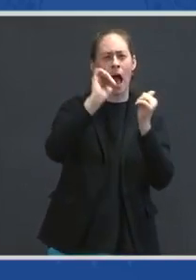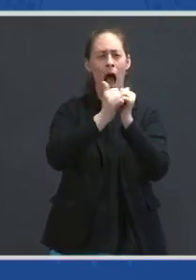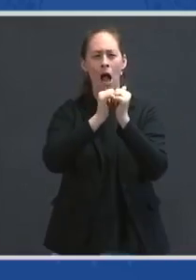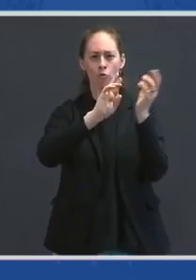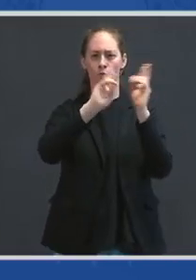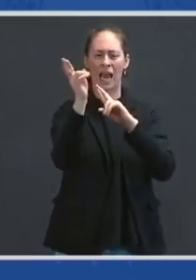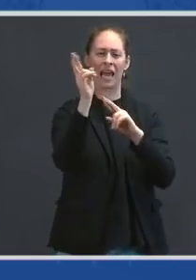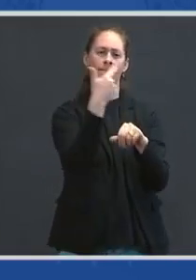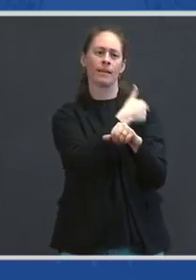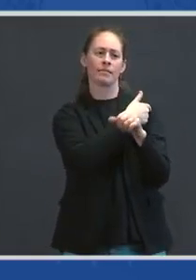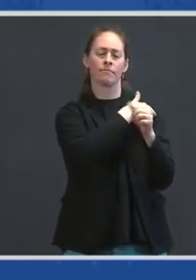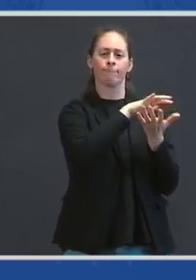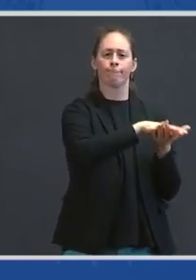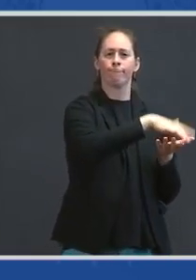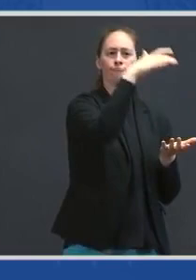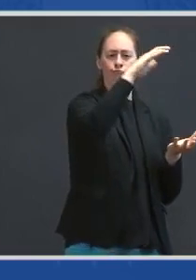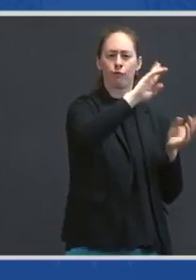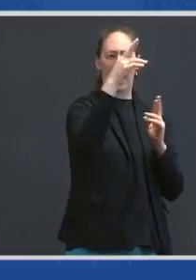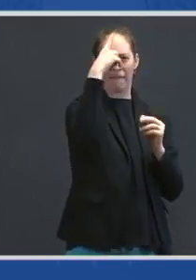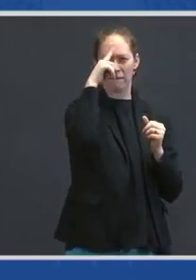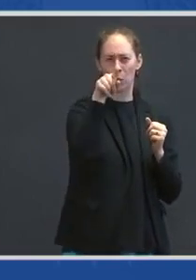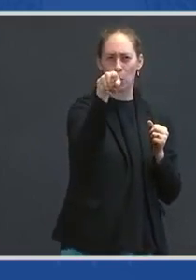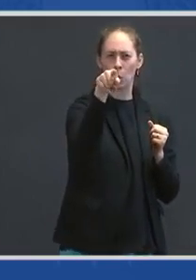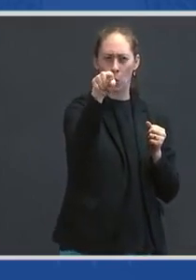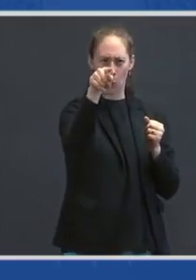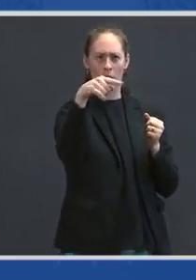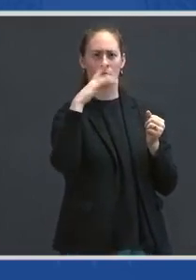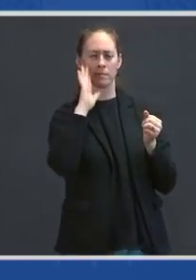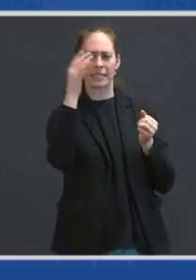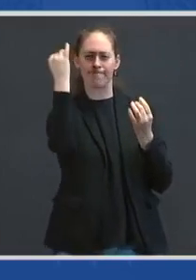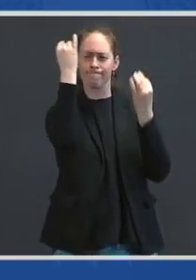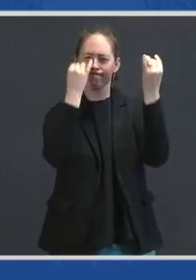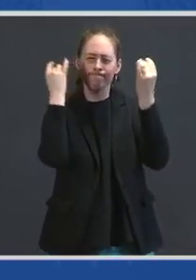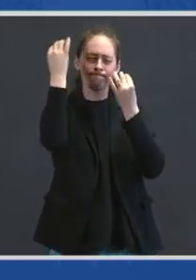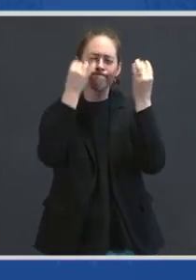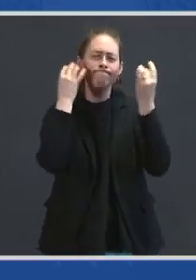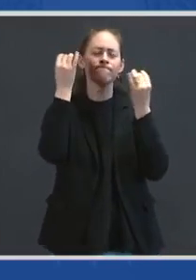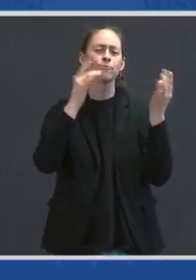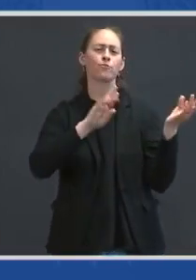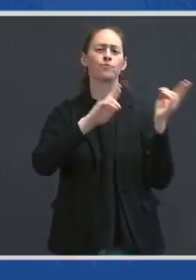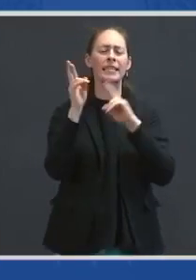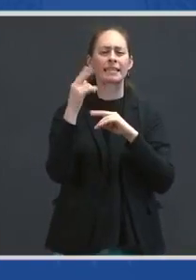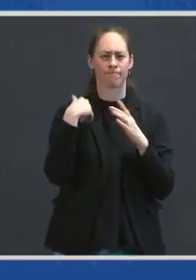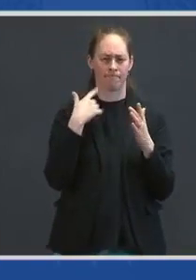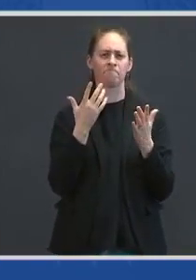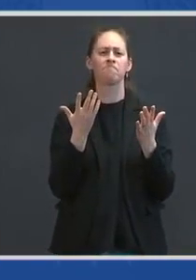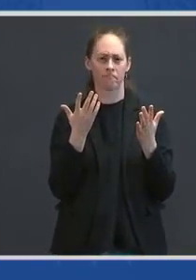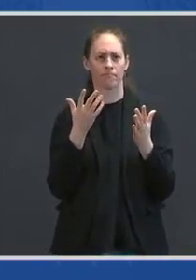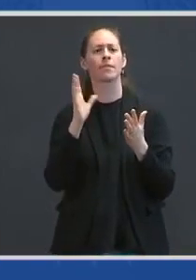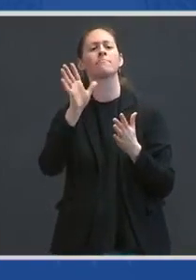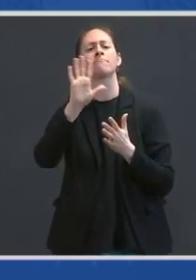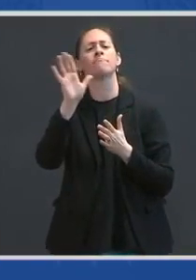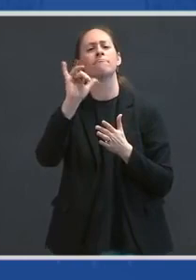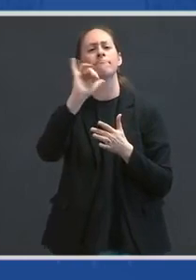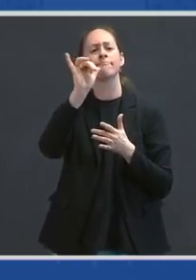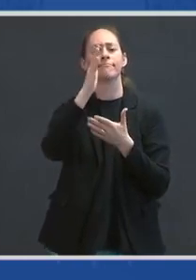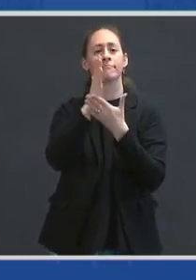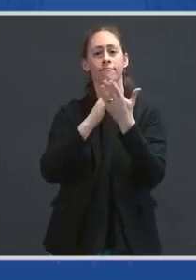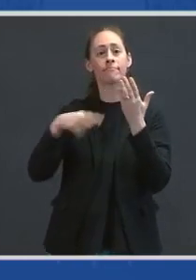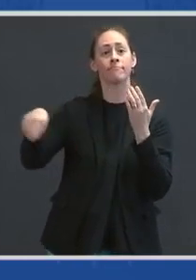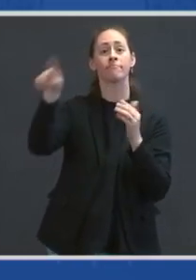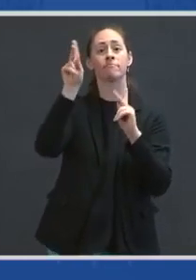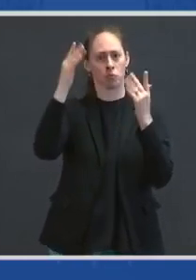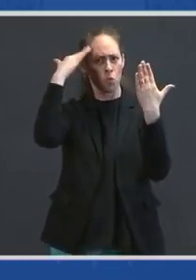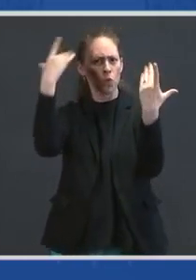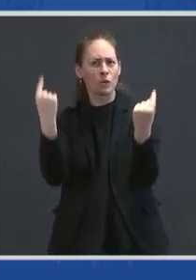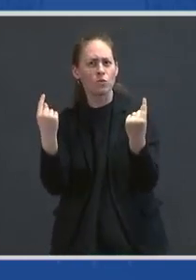ramped up vaccine supplies. We'll have folks to administer the shots to the most of the